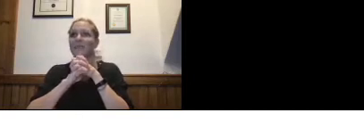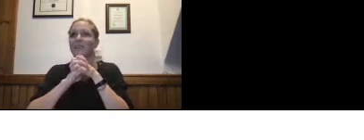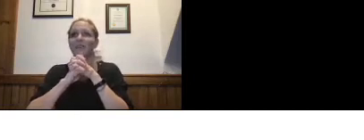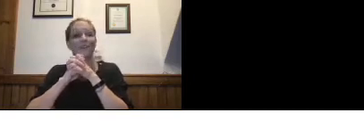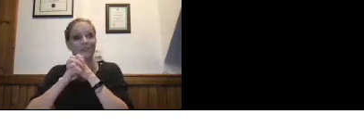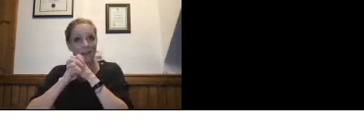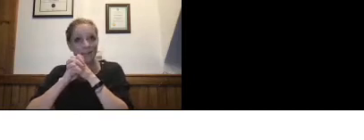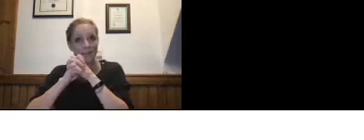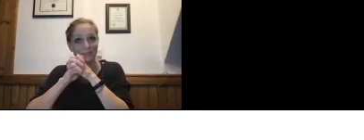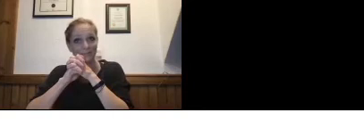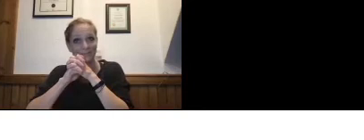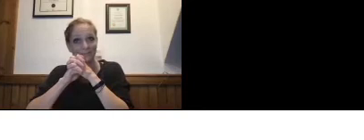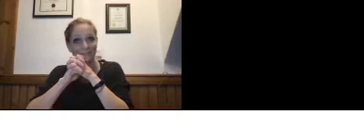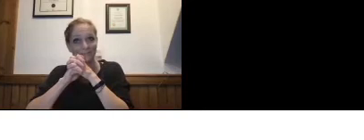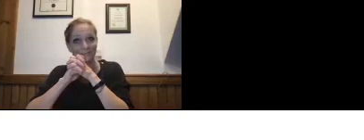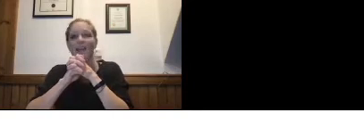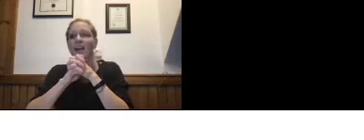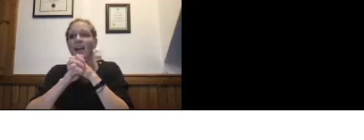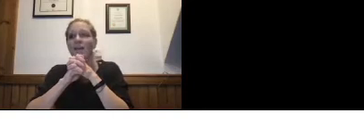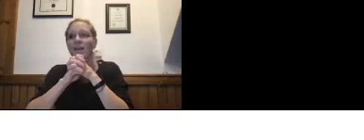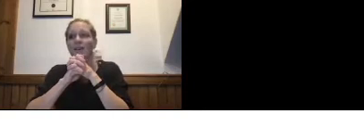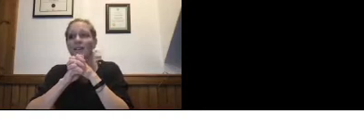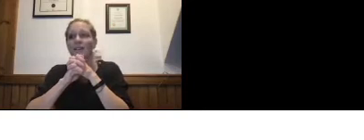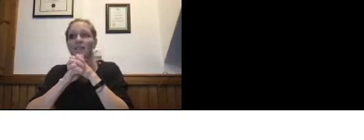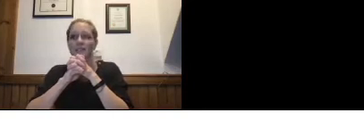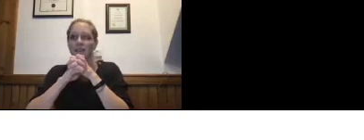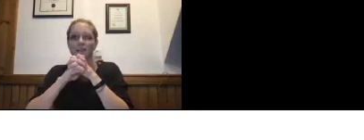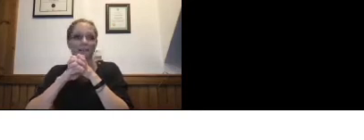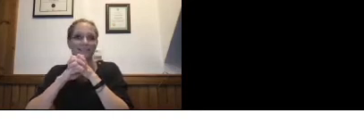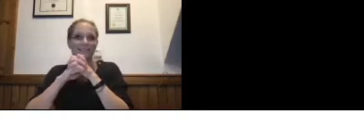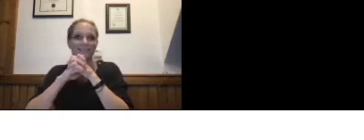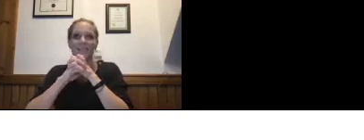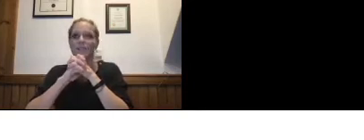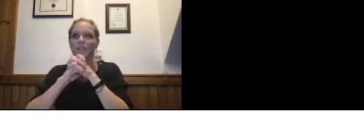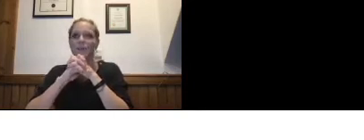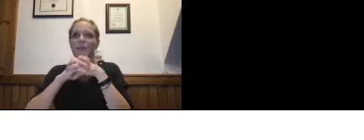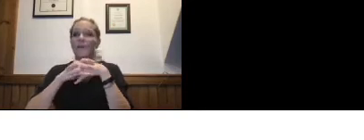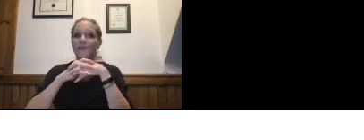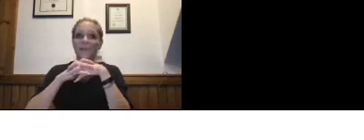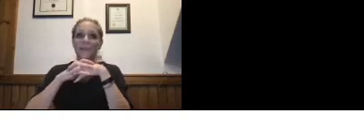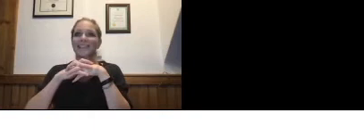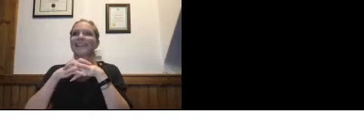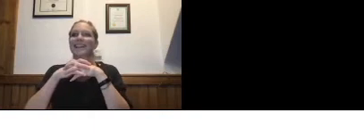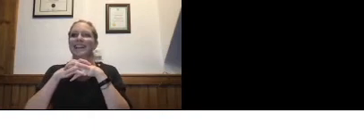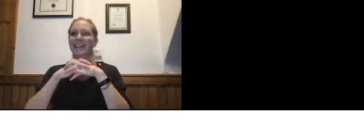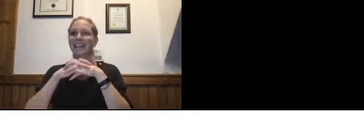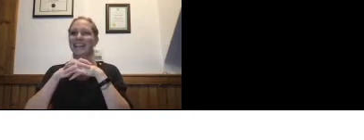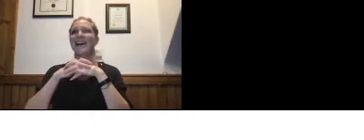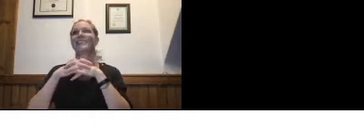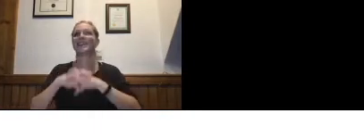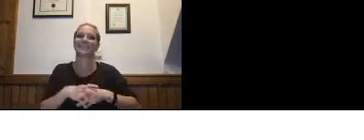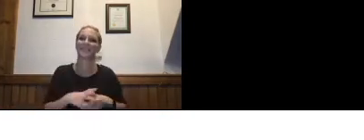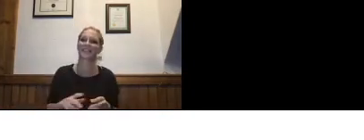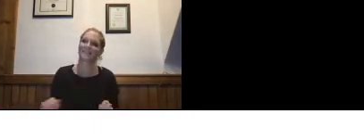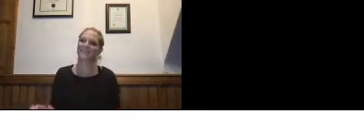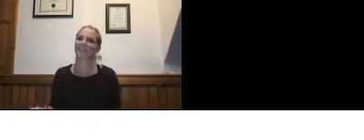read the books a long time ago, or who is Harry Potter? Which so far we have one vote. All